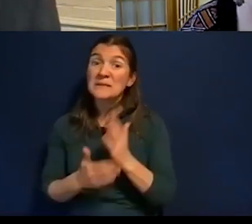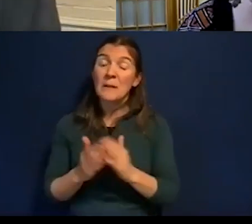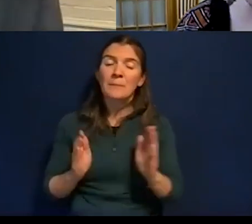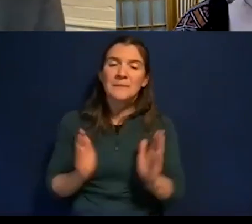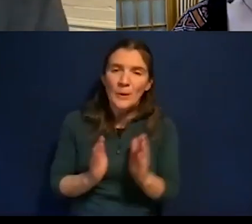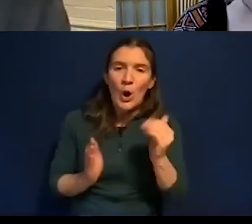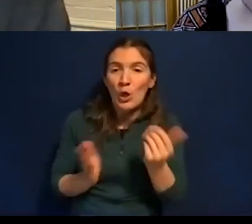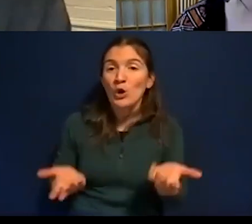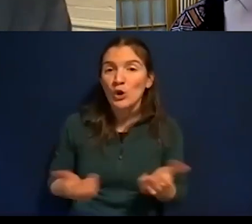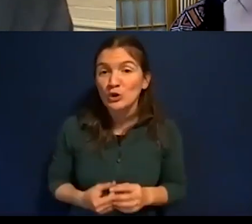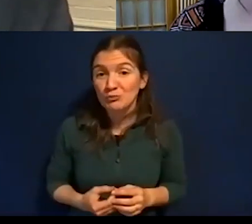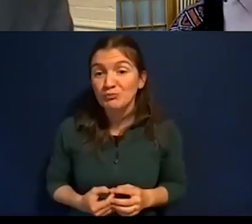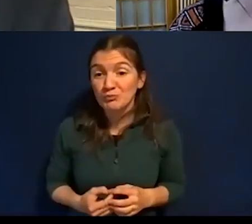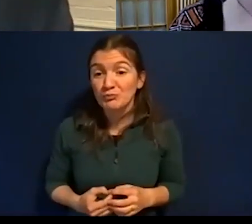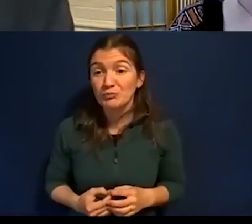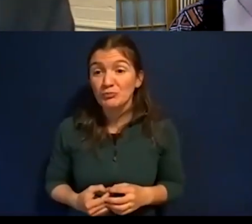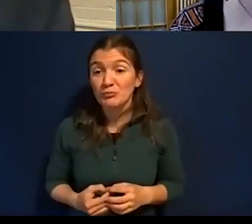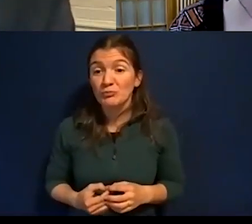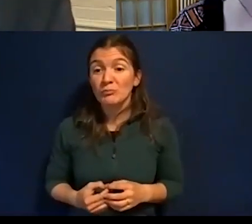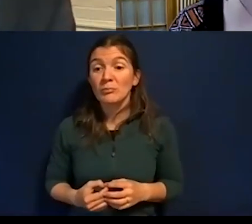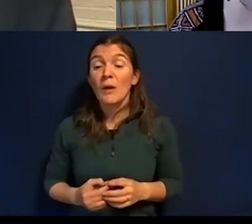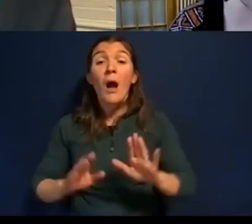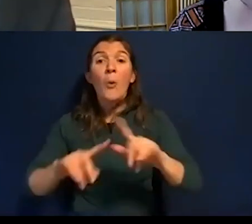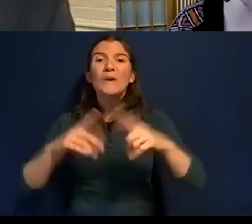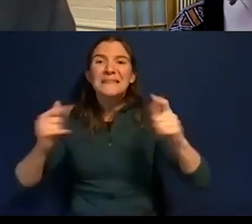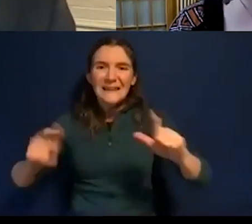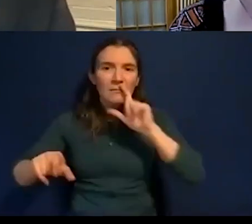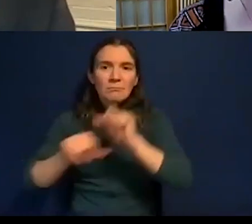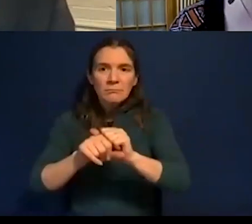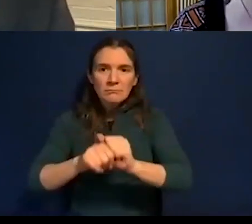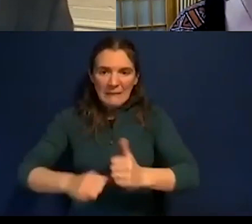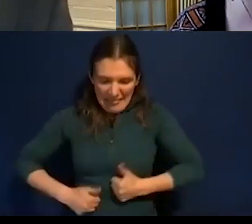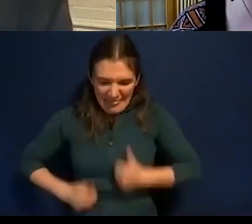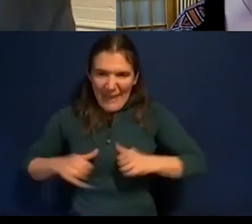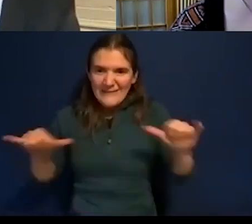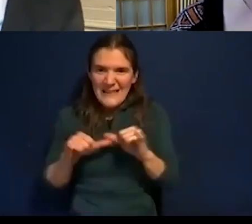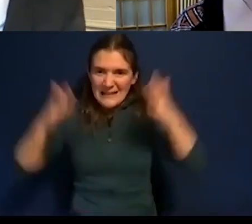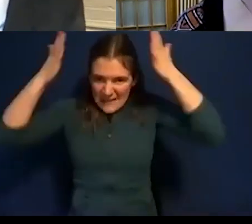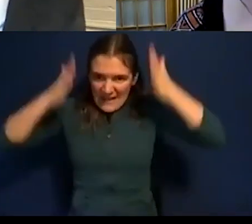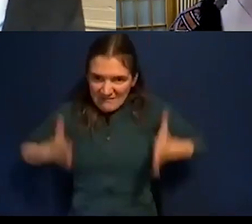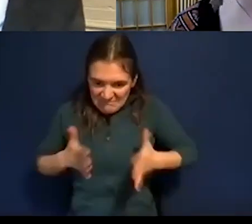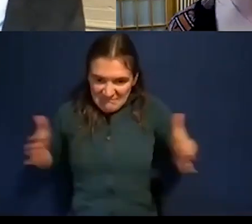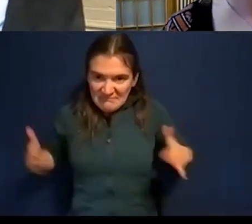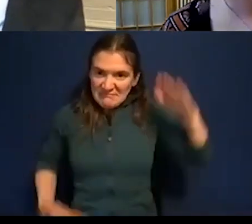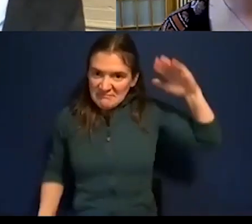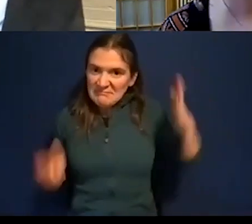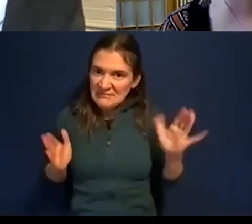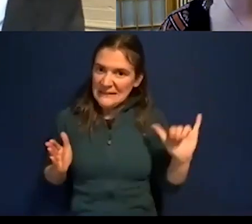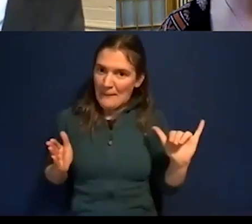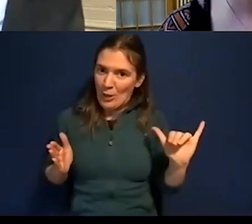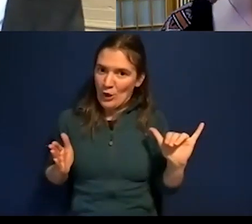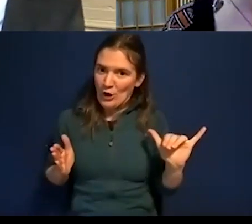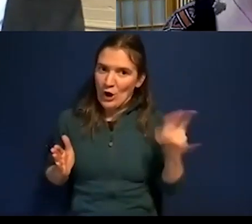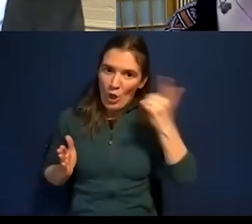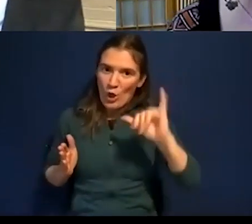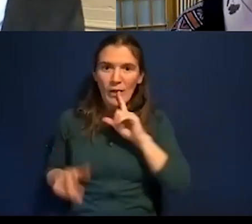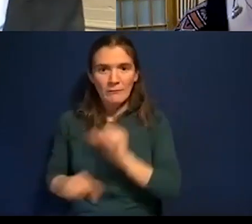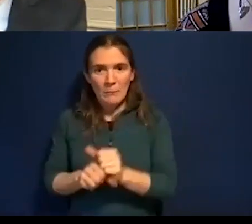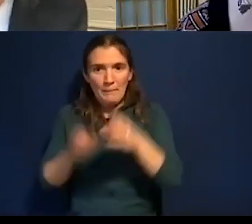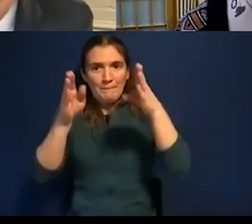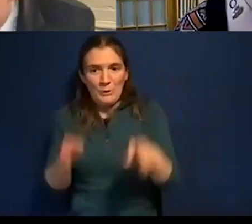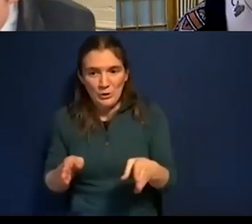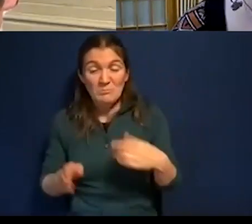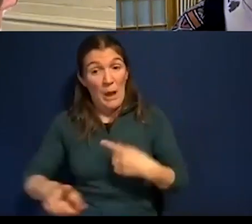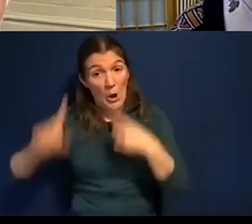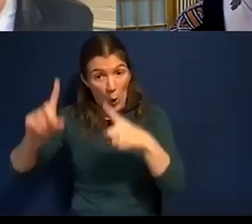representations. It will still be life-size. Yeah, it'd be a lot bigger than life-size. My goal is to make it life-size